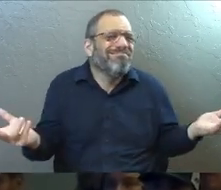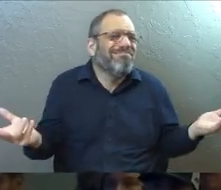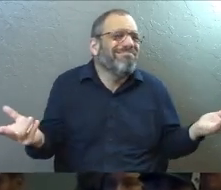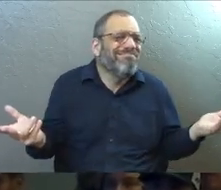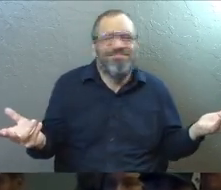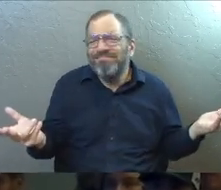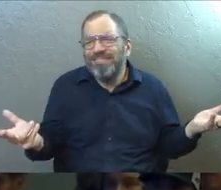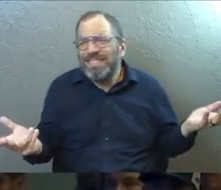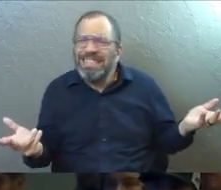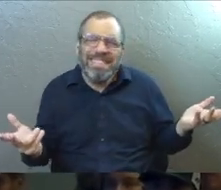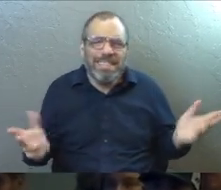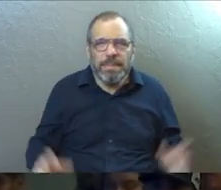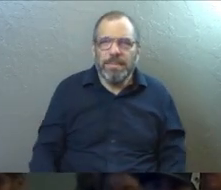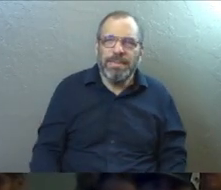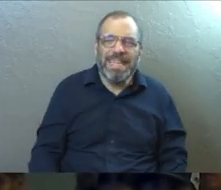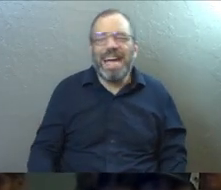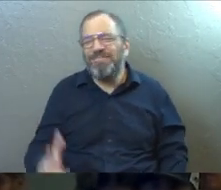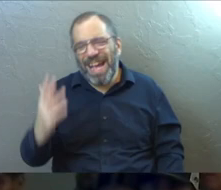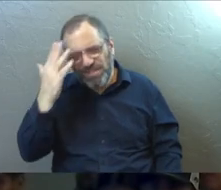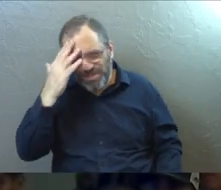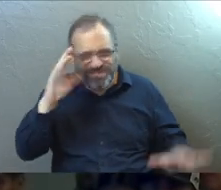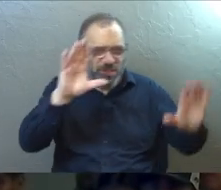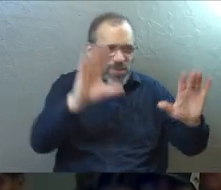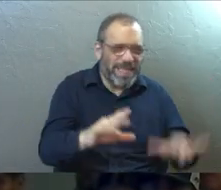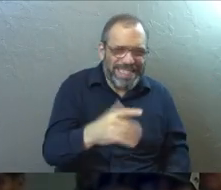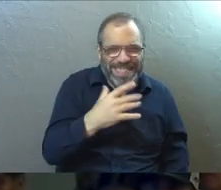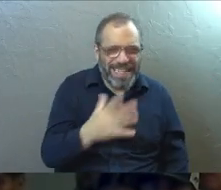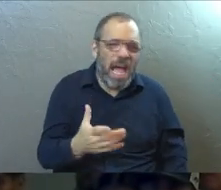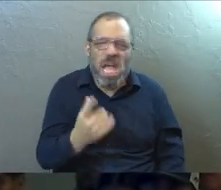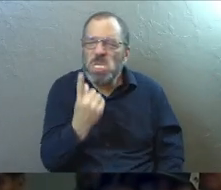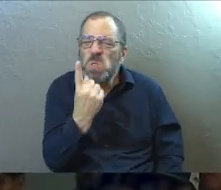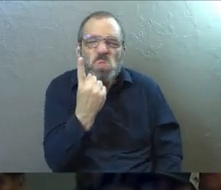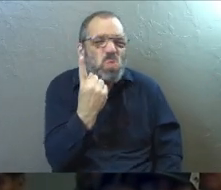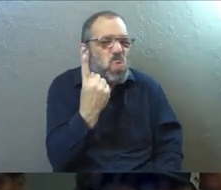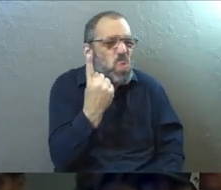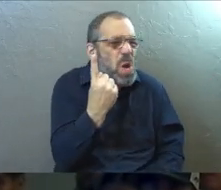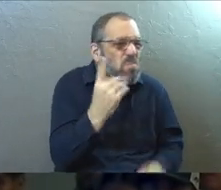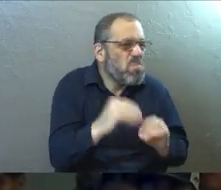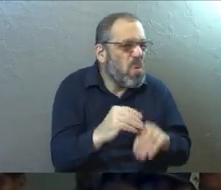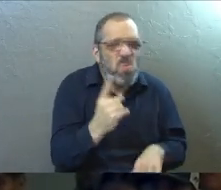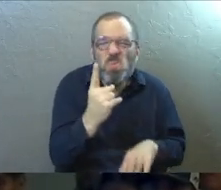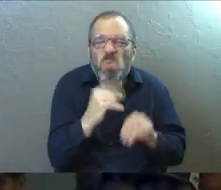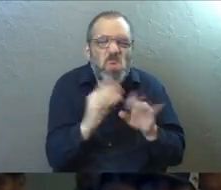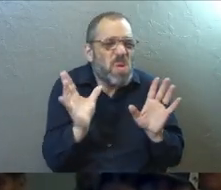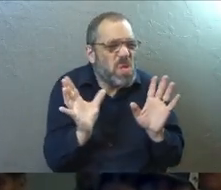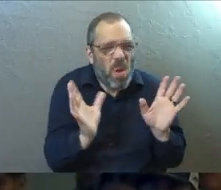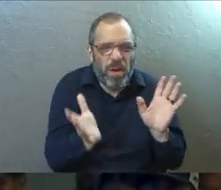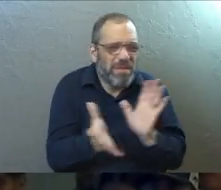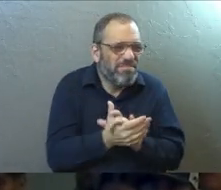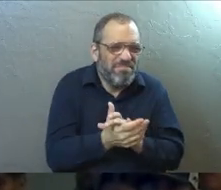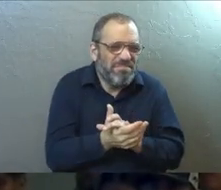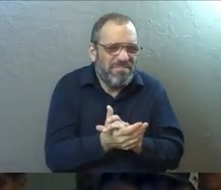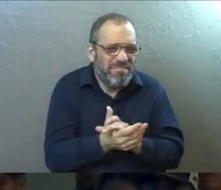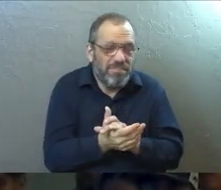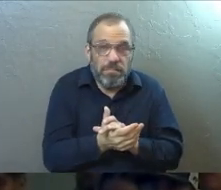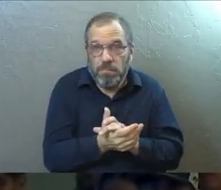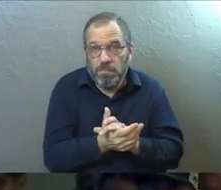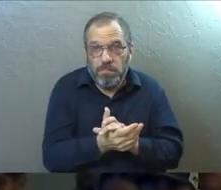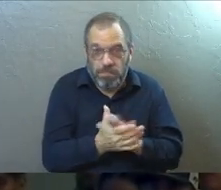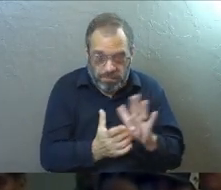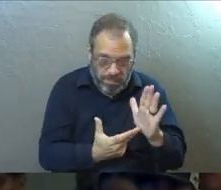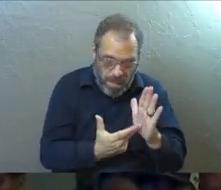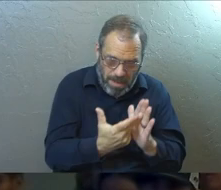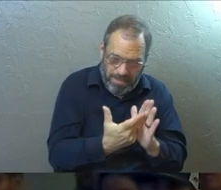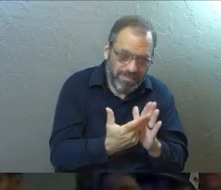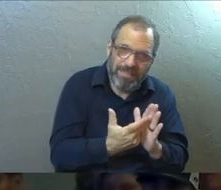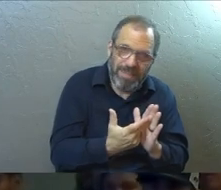Right? I know it's not great. I probably shouldn't, but like, it's just once, one more. And we're not being as honest as we should be. We're